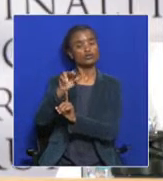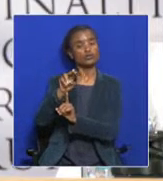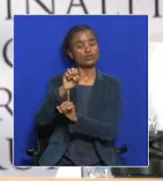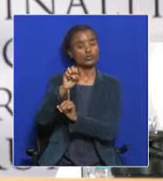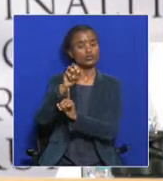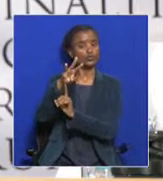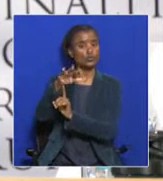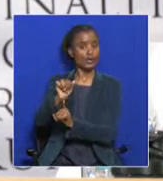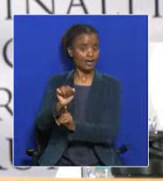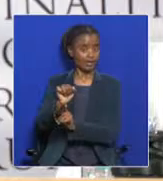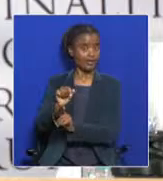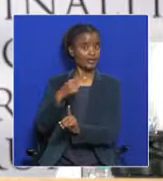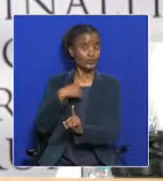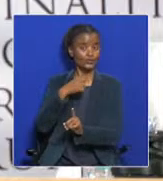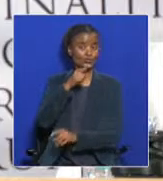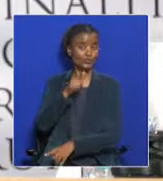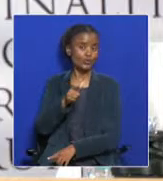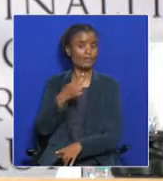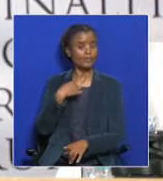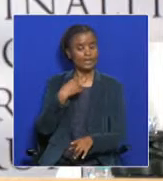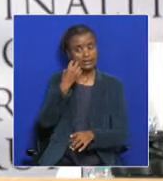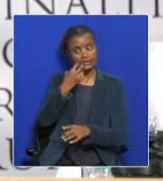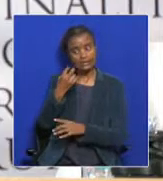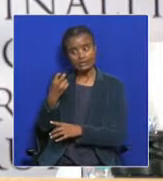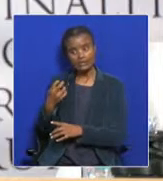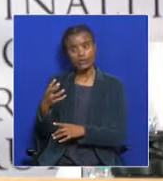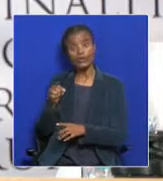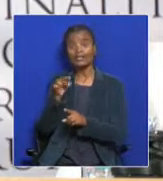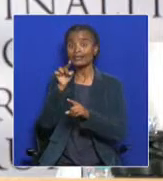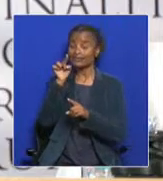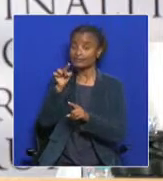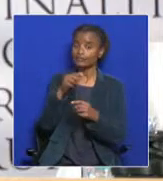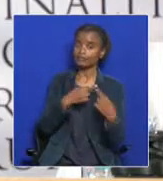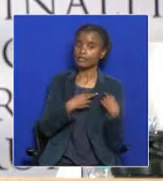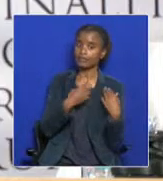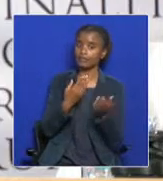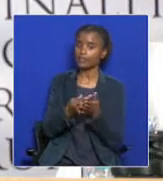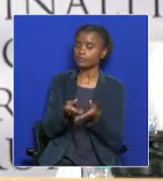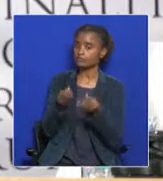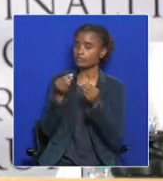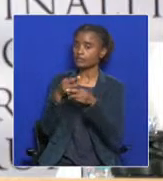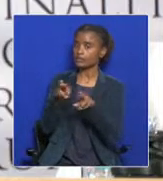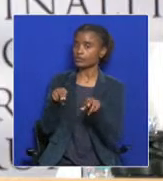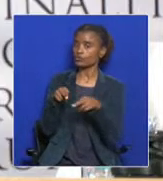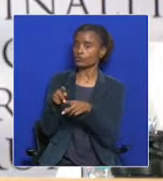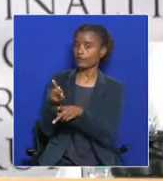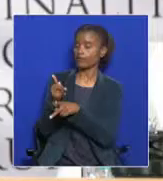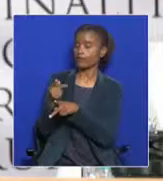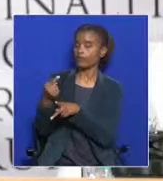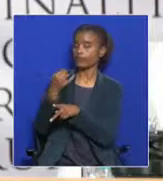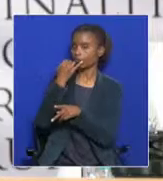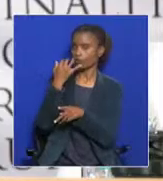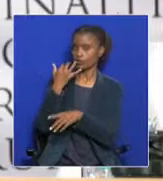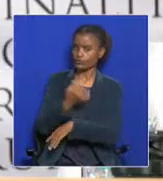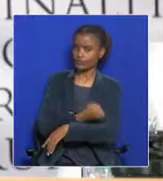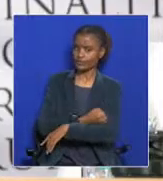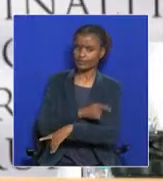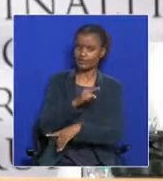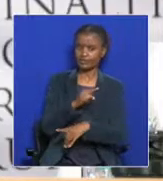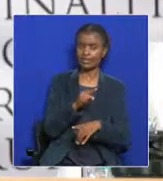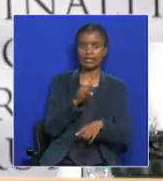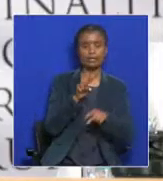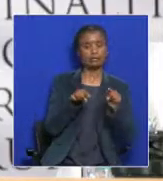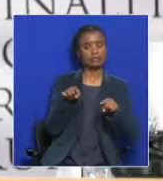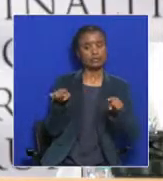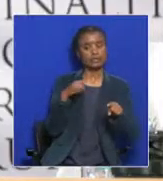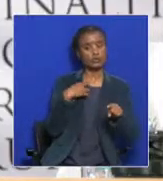should secure a storage location for the drugs. What all avenues could you potentially have exhausted if you were bound to go